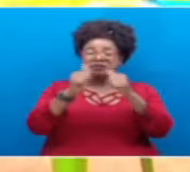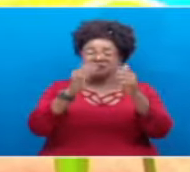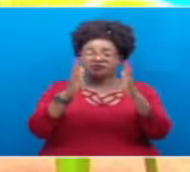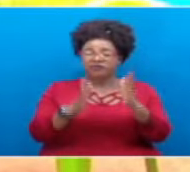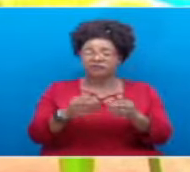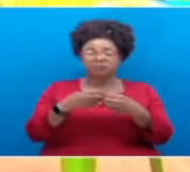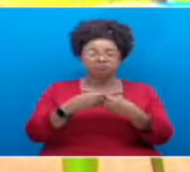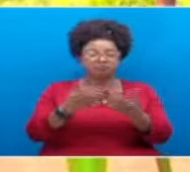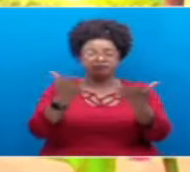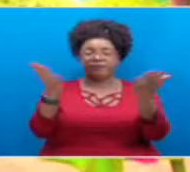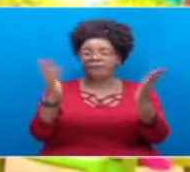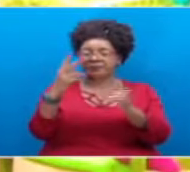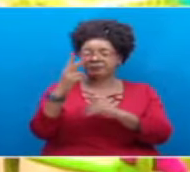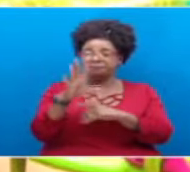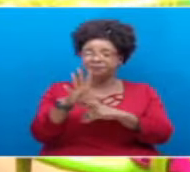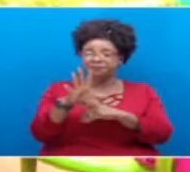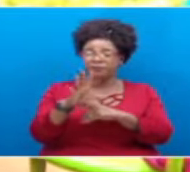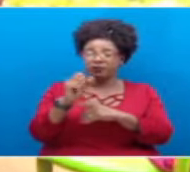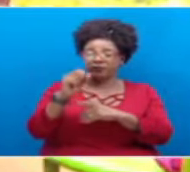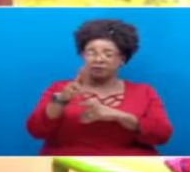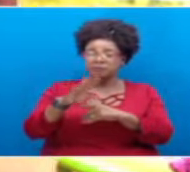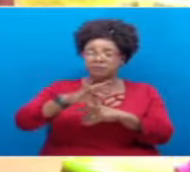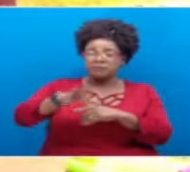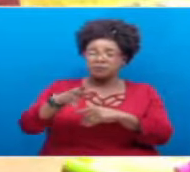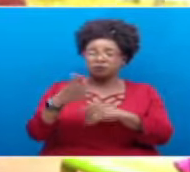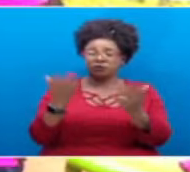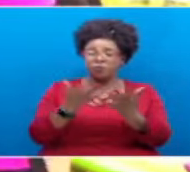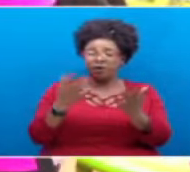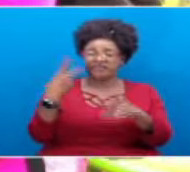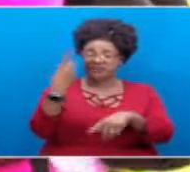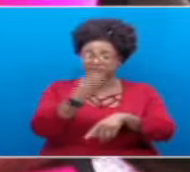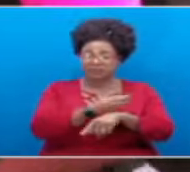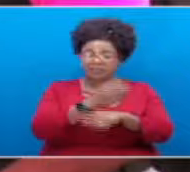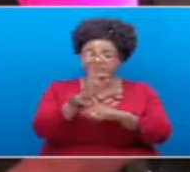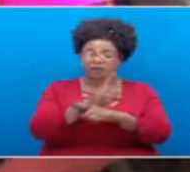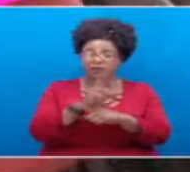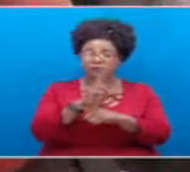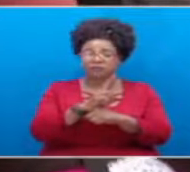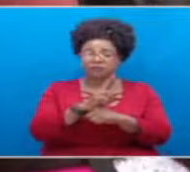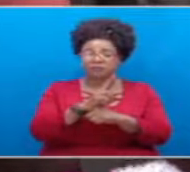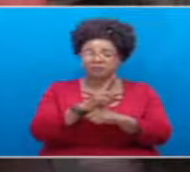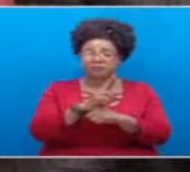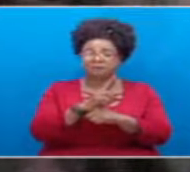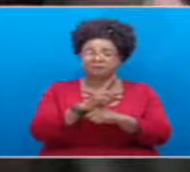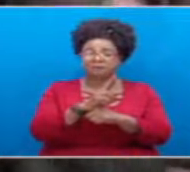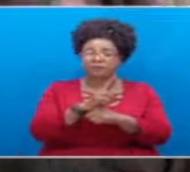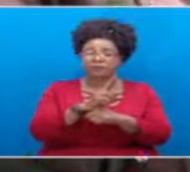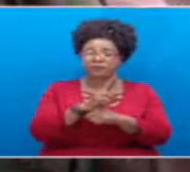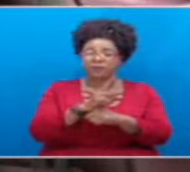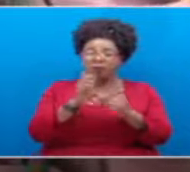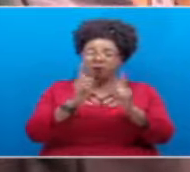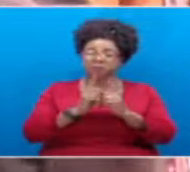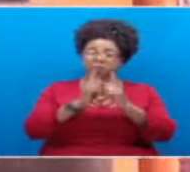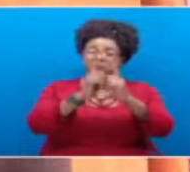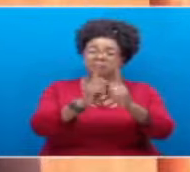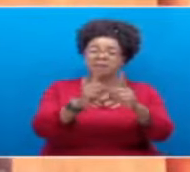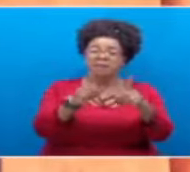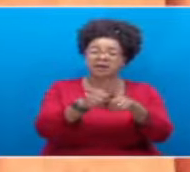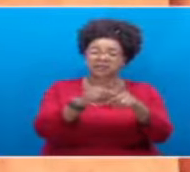the 25 sub-counties where the vaccine is being administered. We tagged along as she visited a